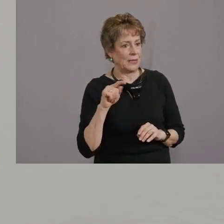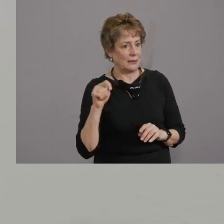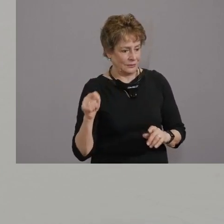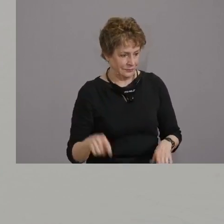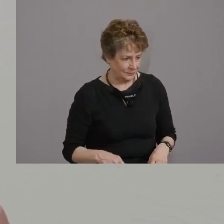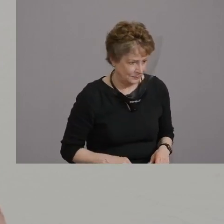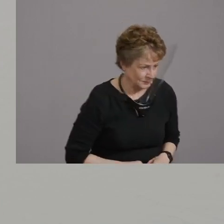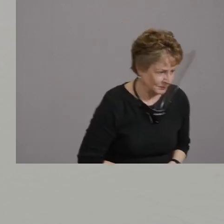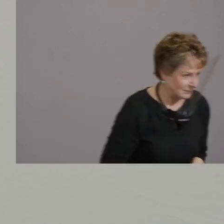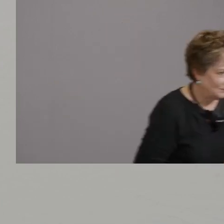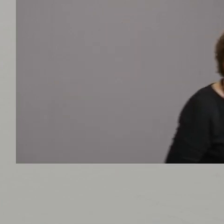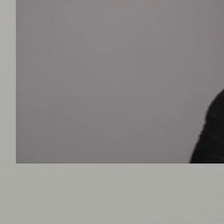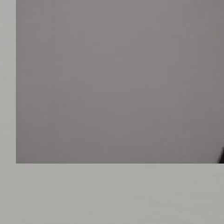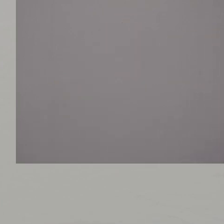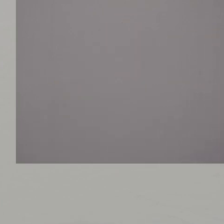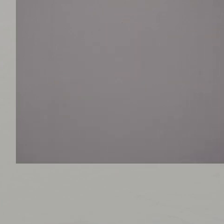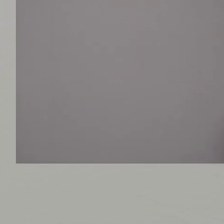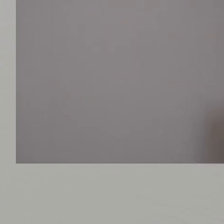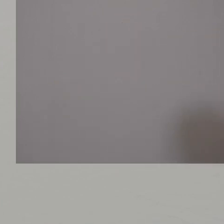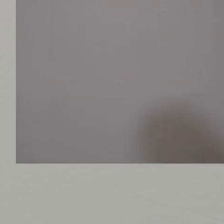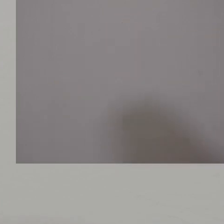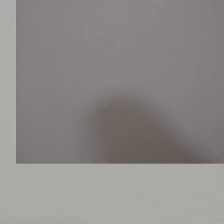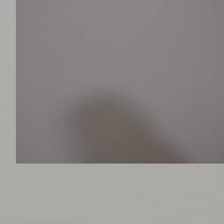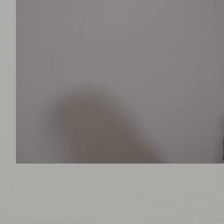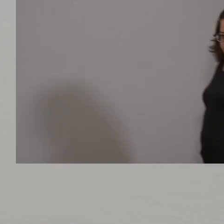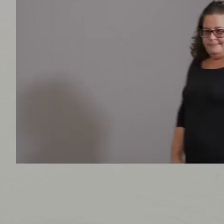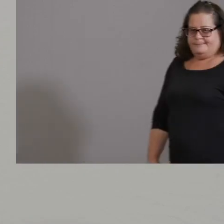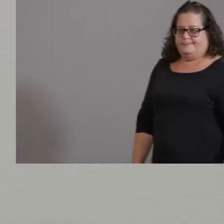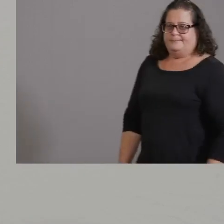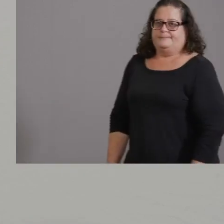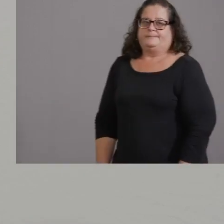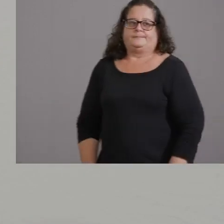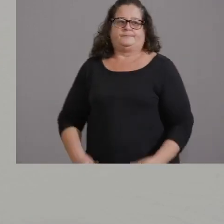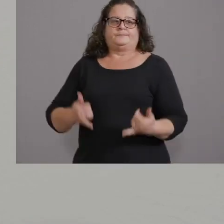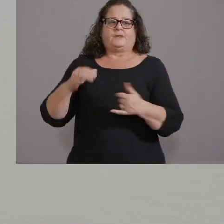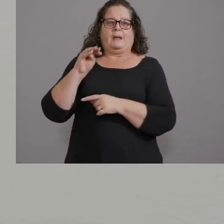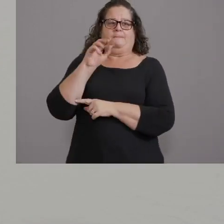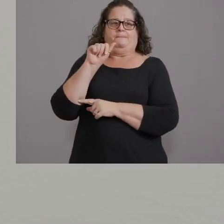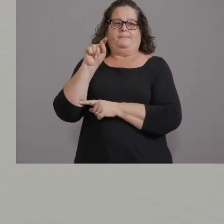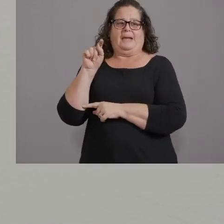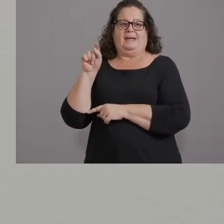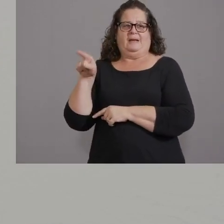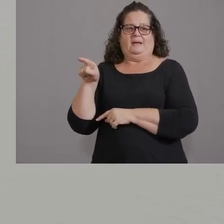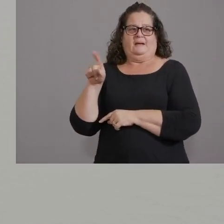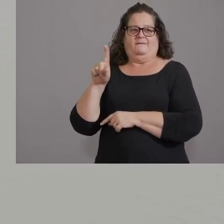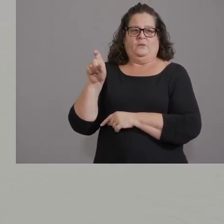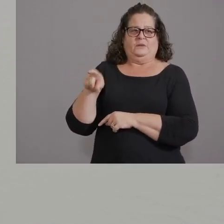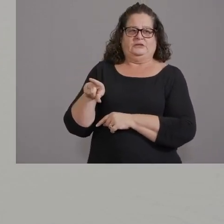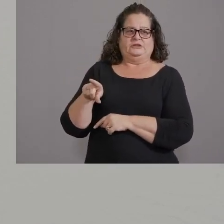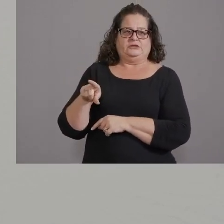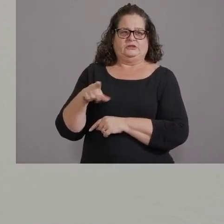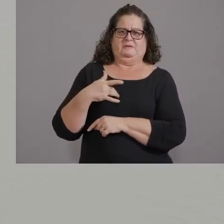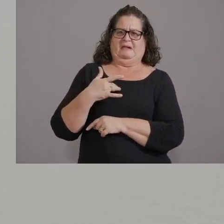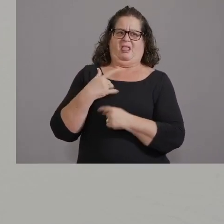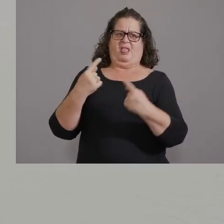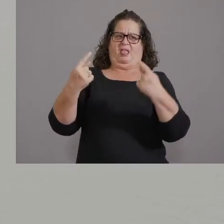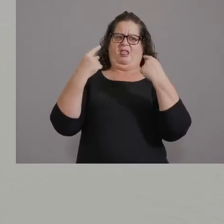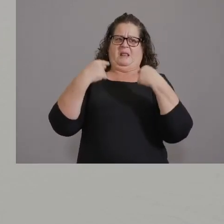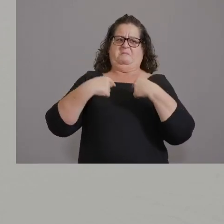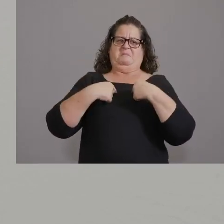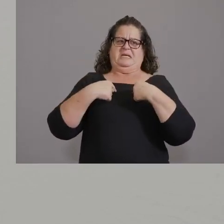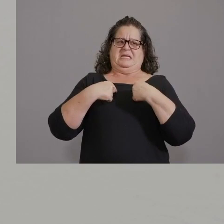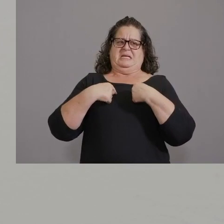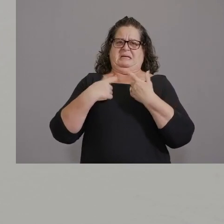Hey, I feel like that was specifically geared toward me, so I don't ask you too many questions. No. You're good. You're good. I'm